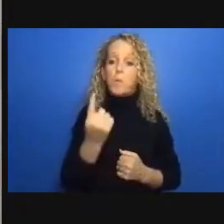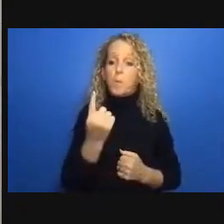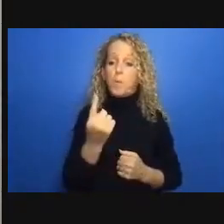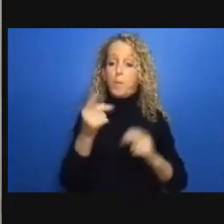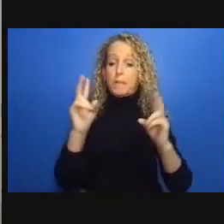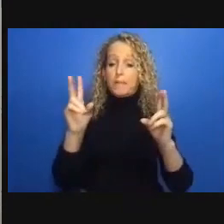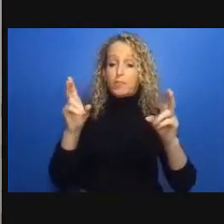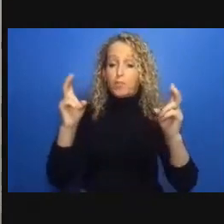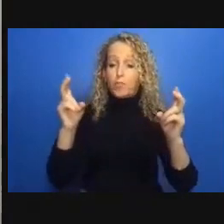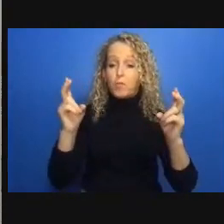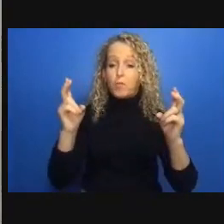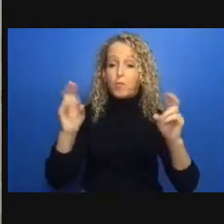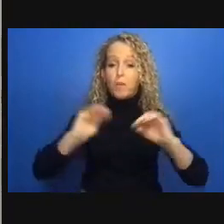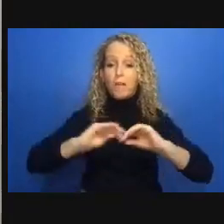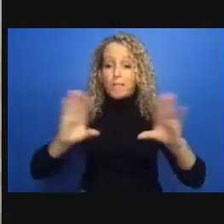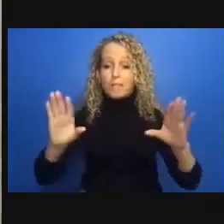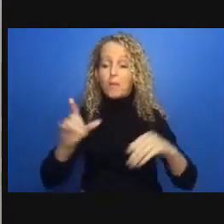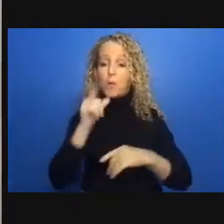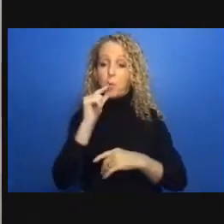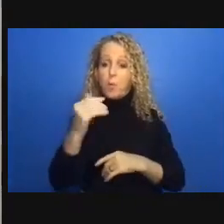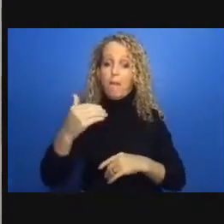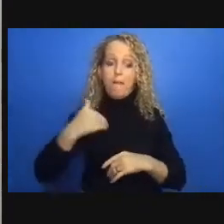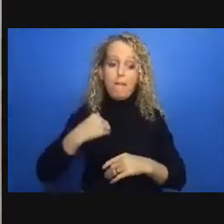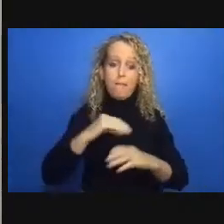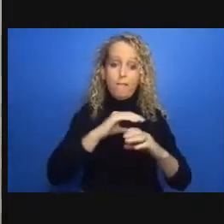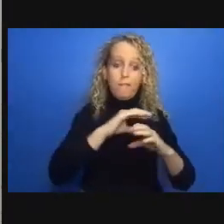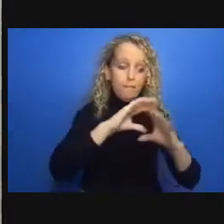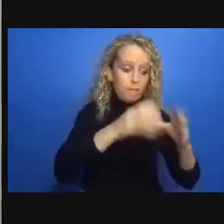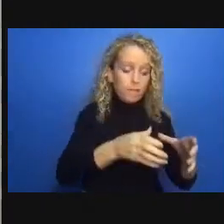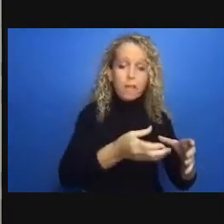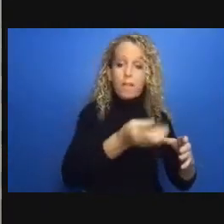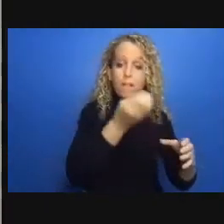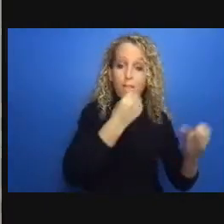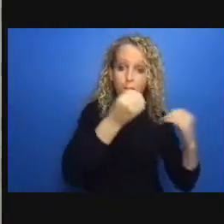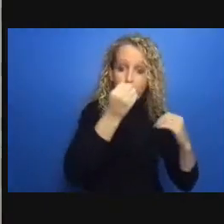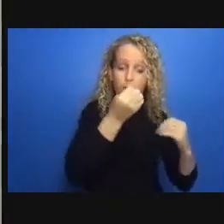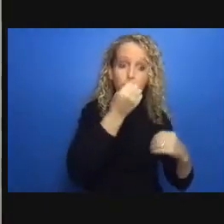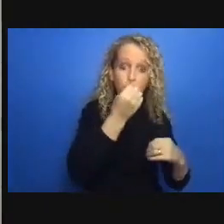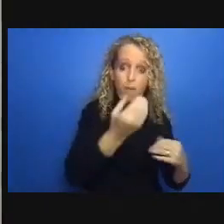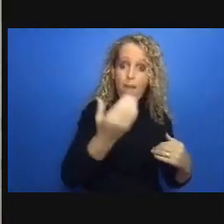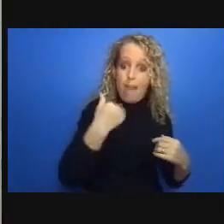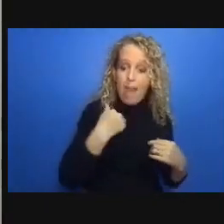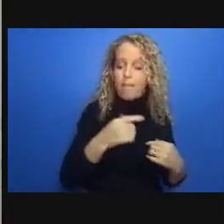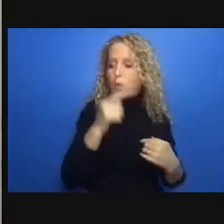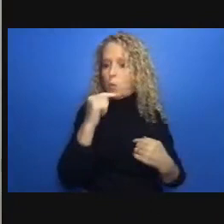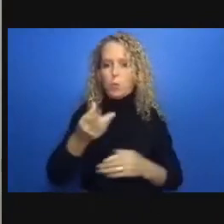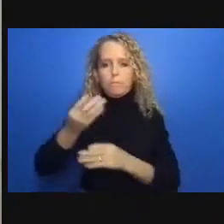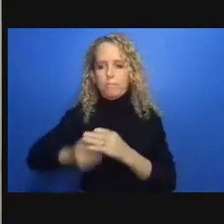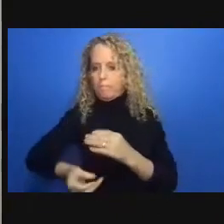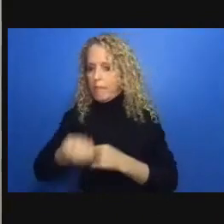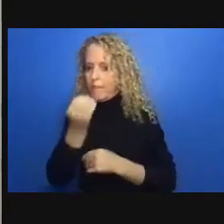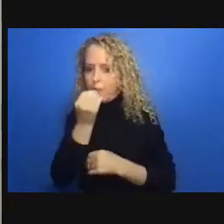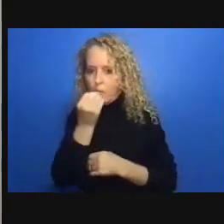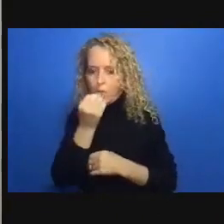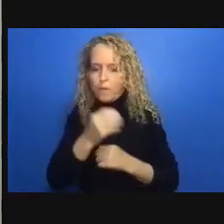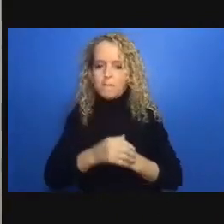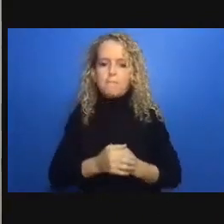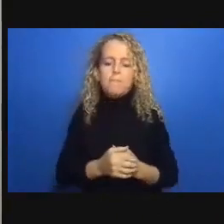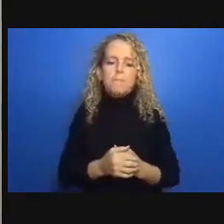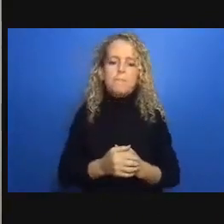between food security and food sovereignty. This is something that I think one of our colleagues is going to speak to.